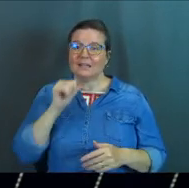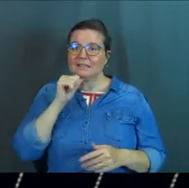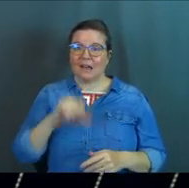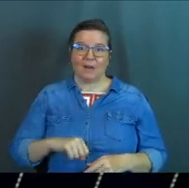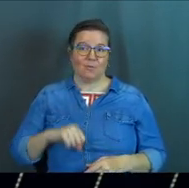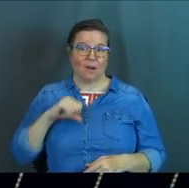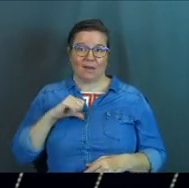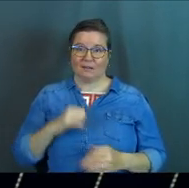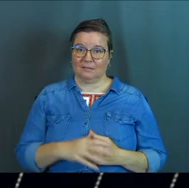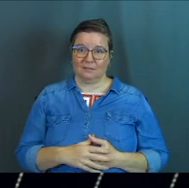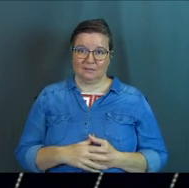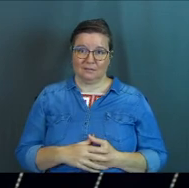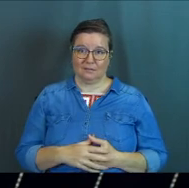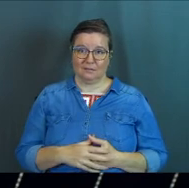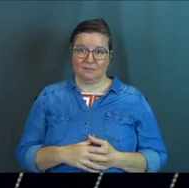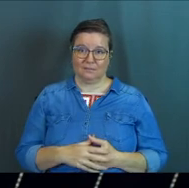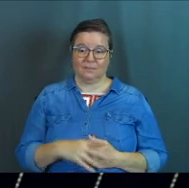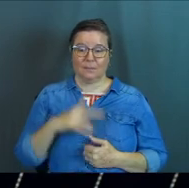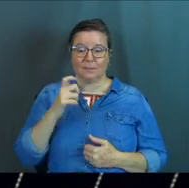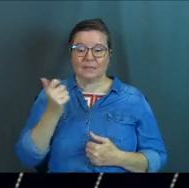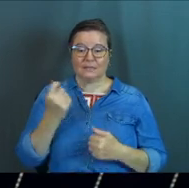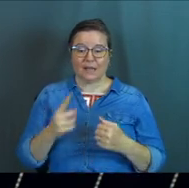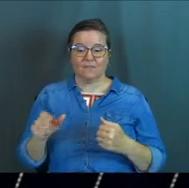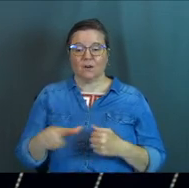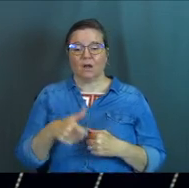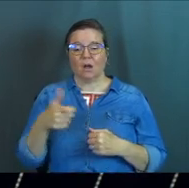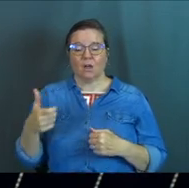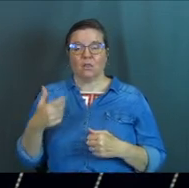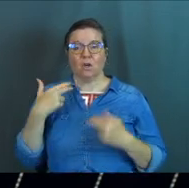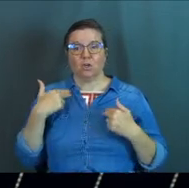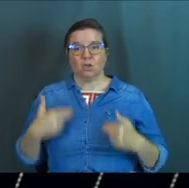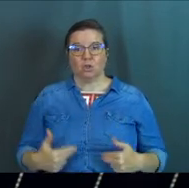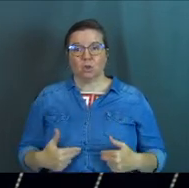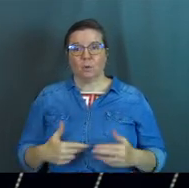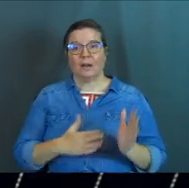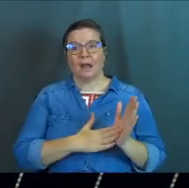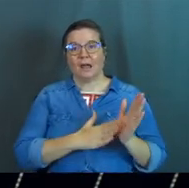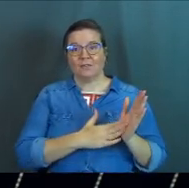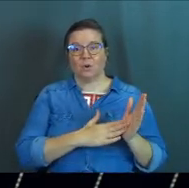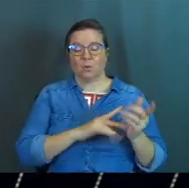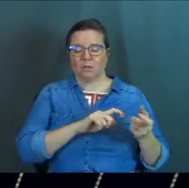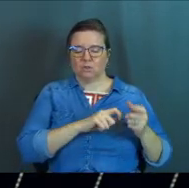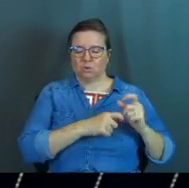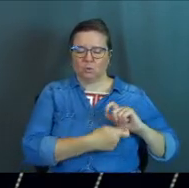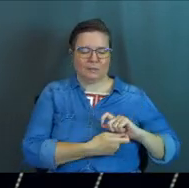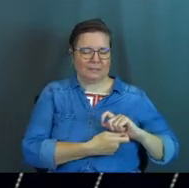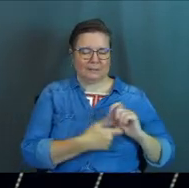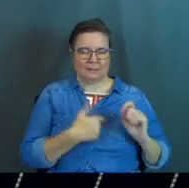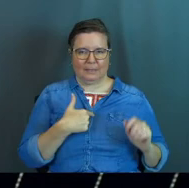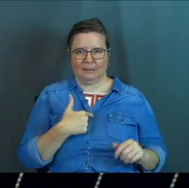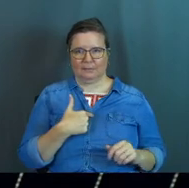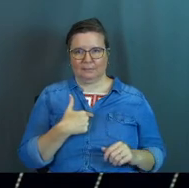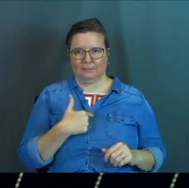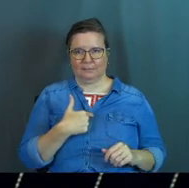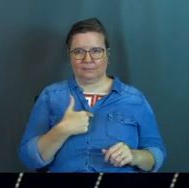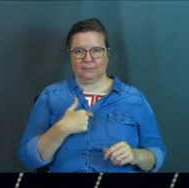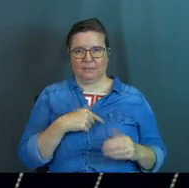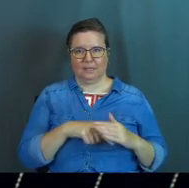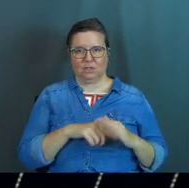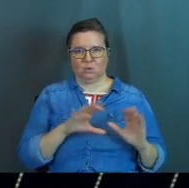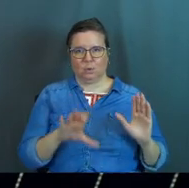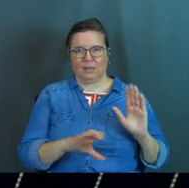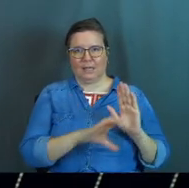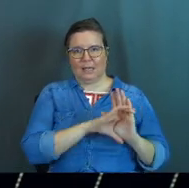not pride. Because every other human affirmation will twist me into